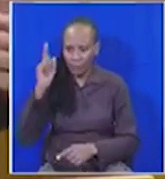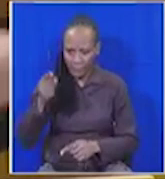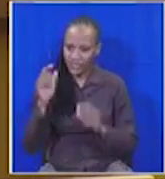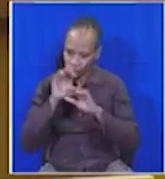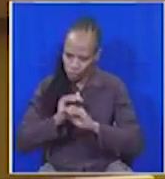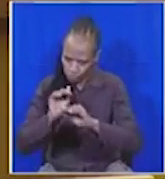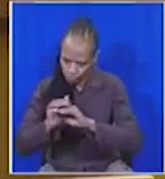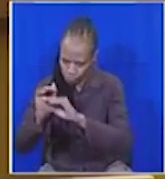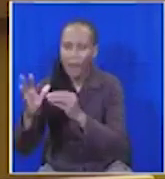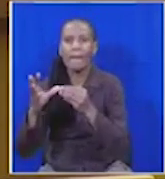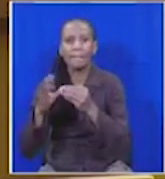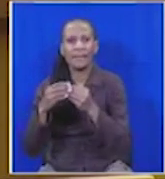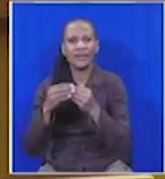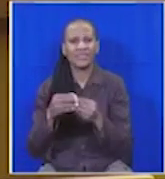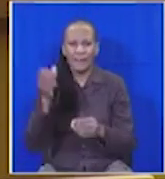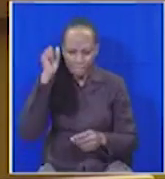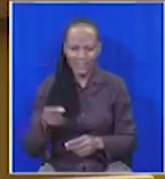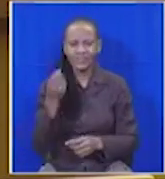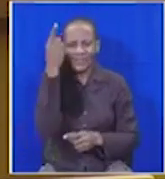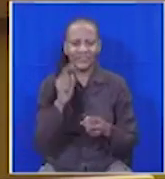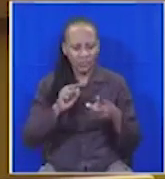to make sure that they understand what the difference is.